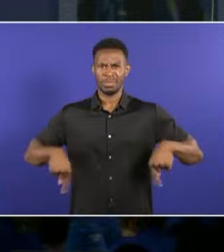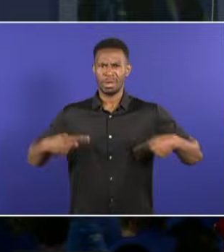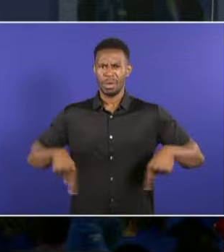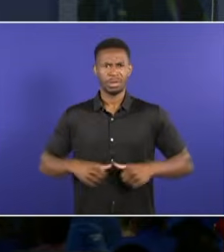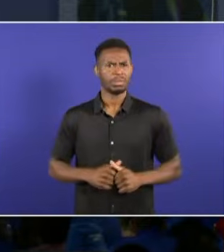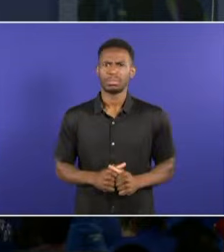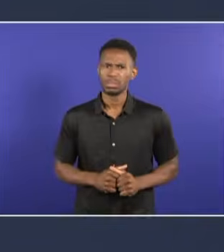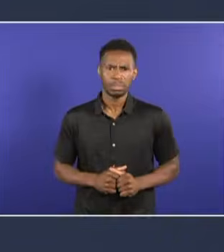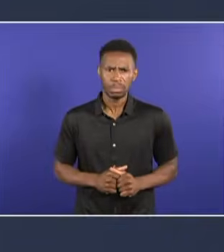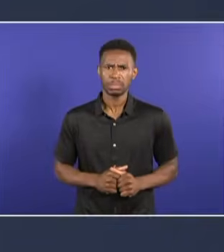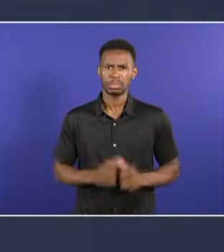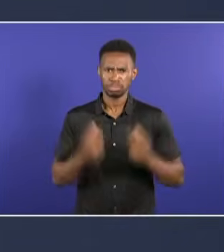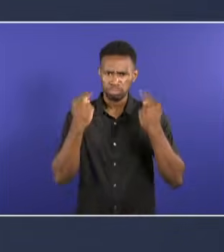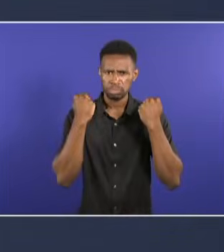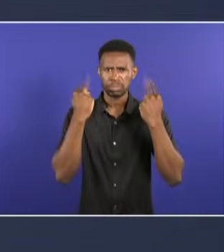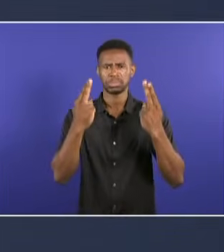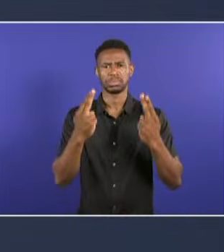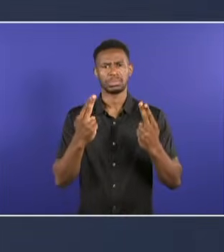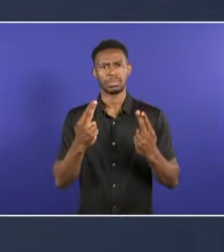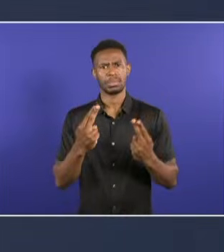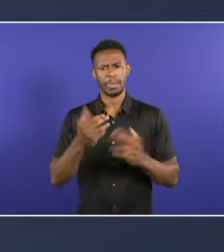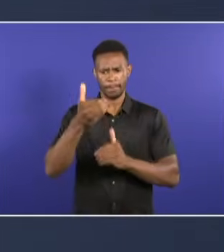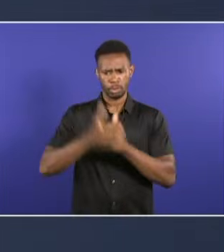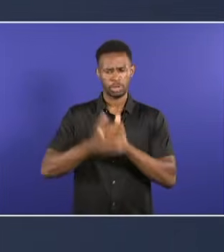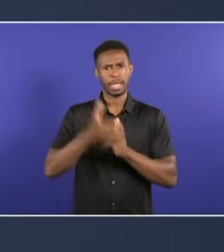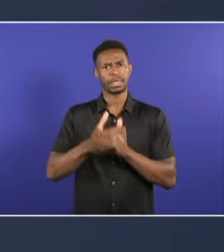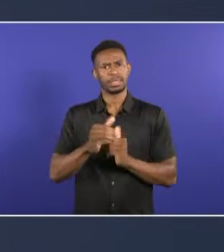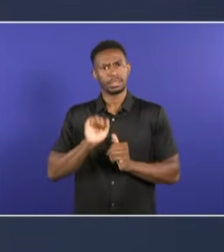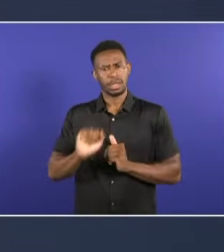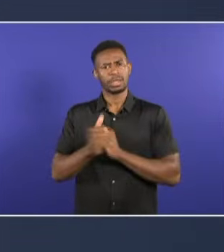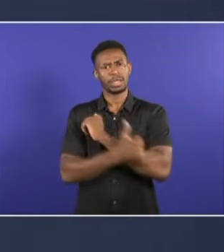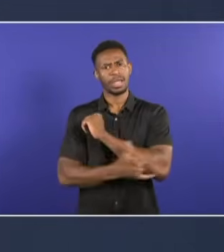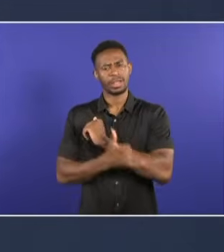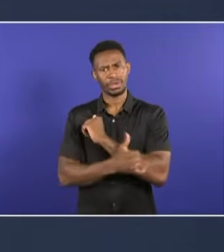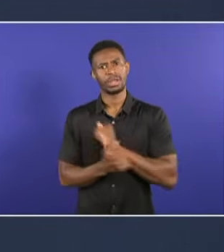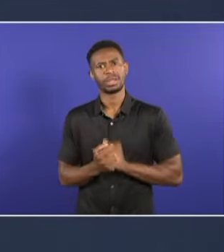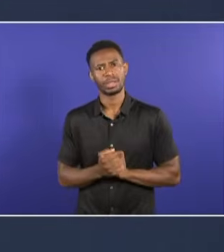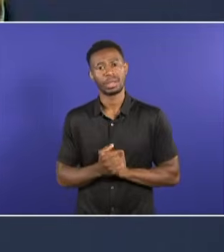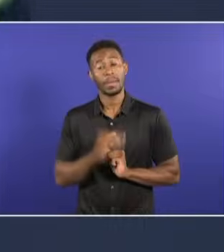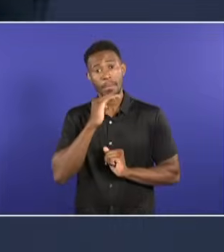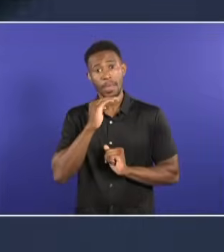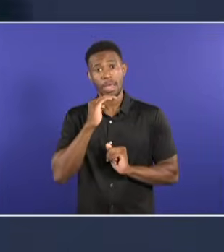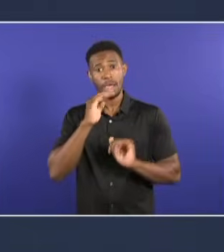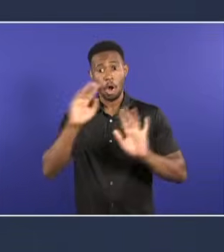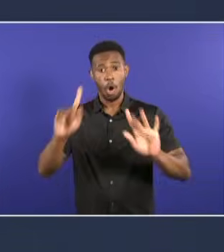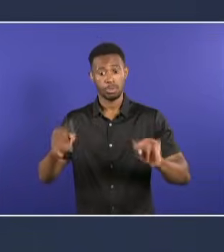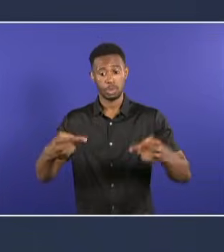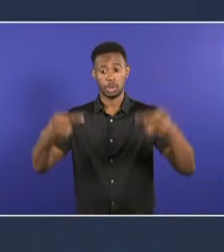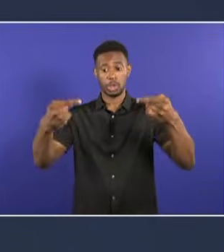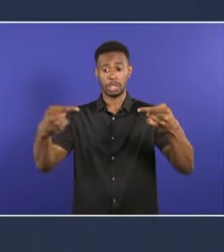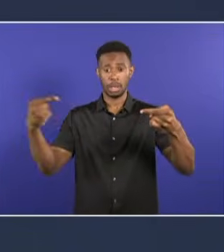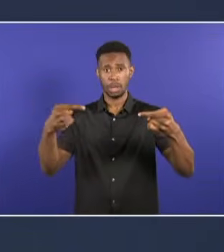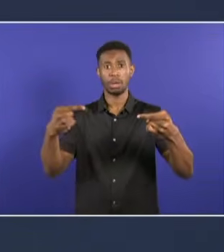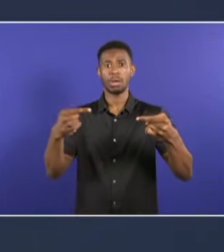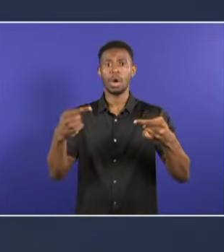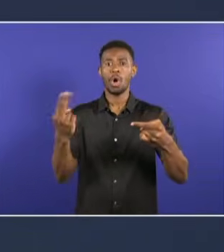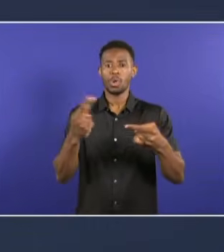unpatriotic. On the contrary, principled opposition is loyalty to the Constitution.